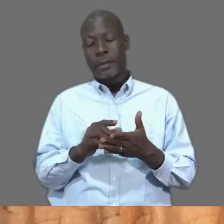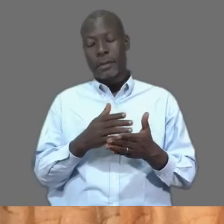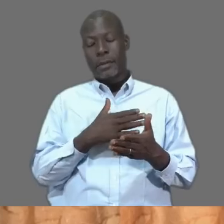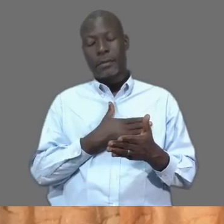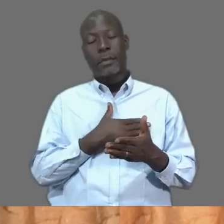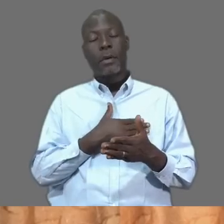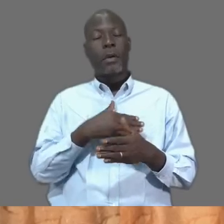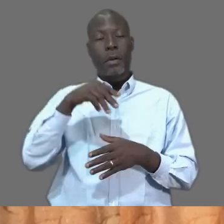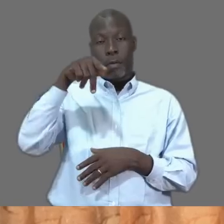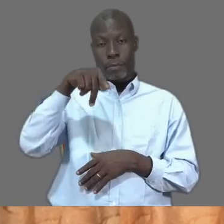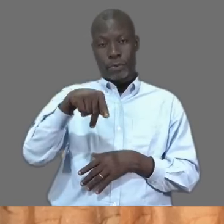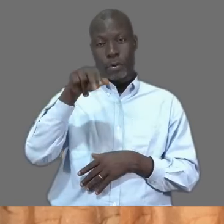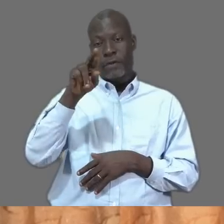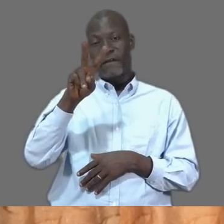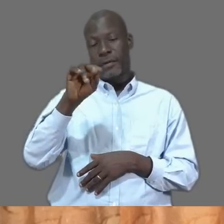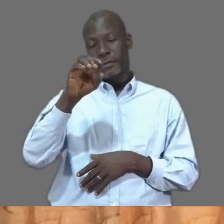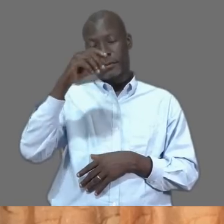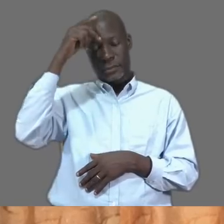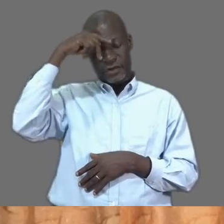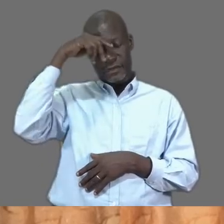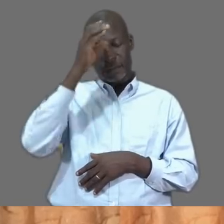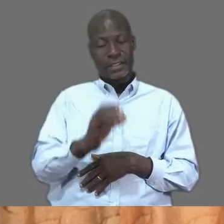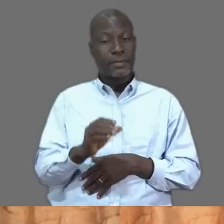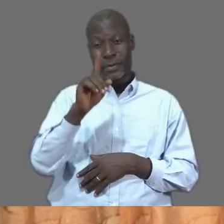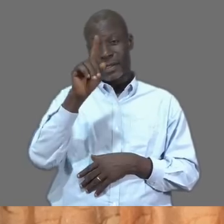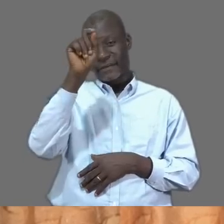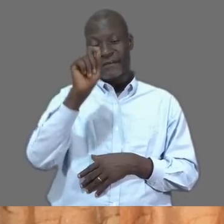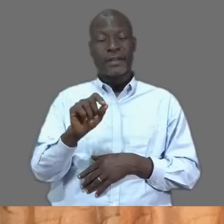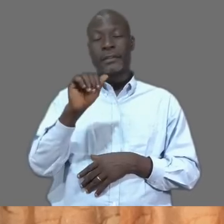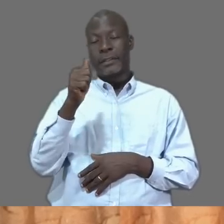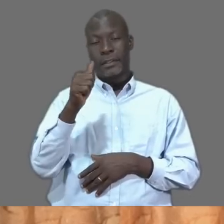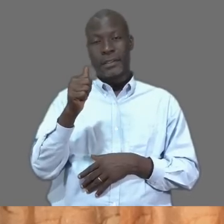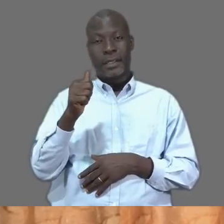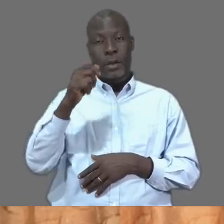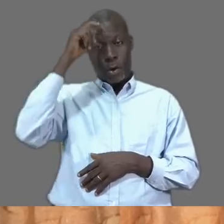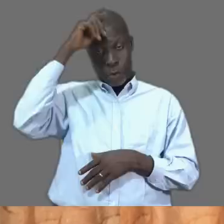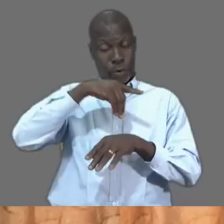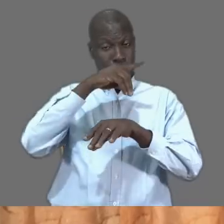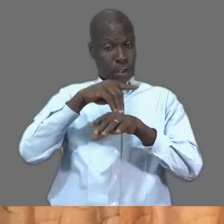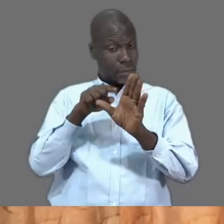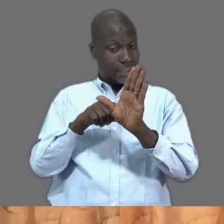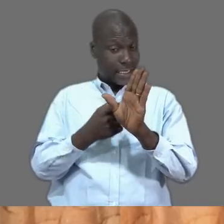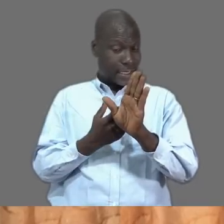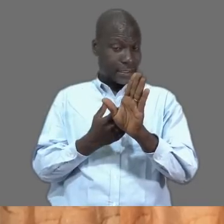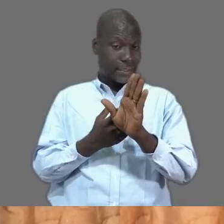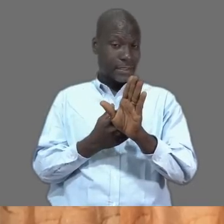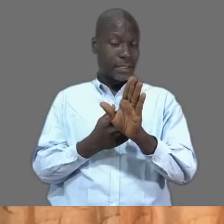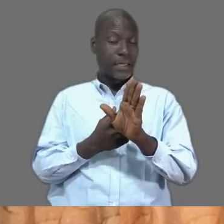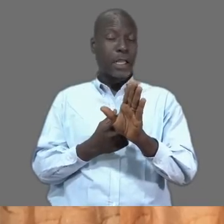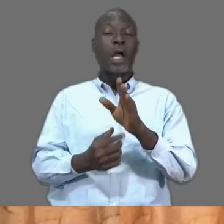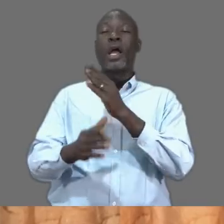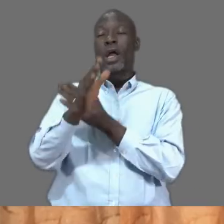go to Proverbs chapter 1, verse 7. Now, okachira yase, nyansa emfiti ase